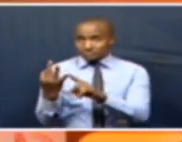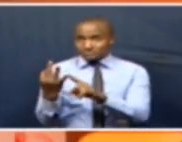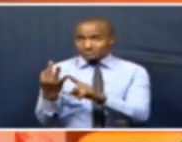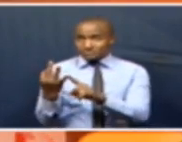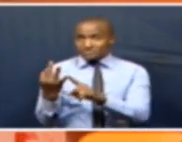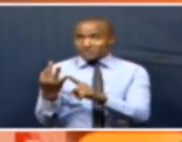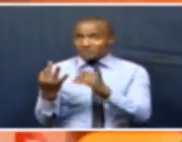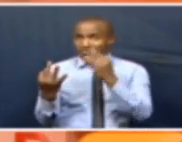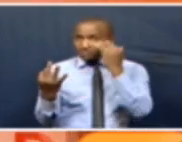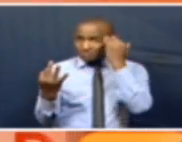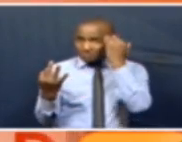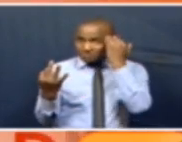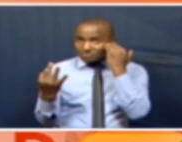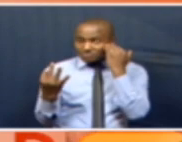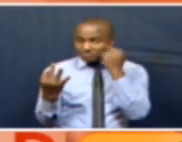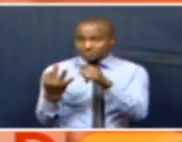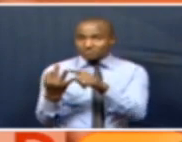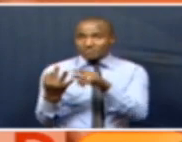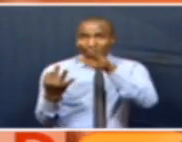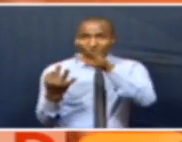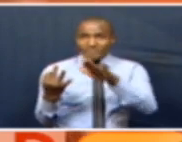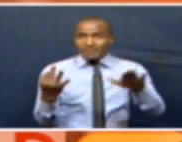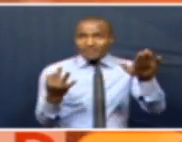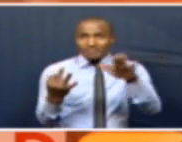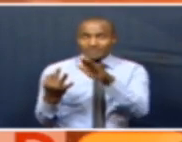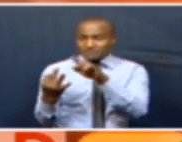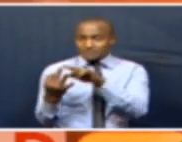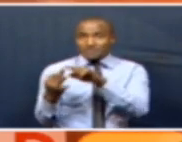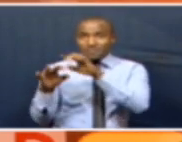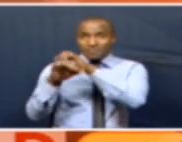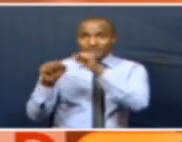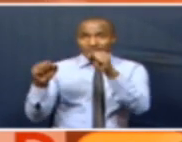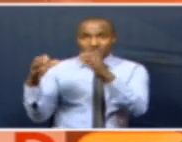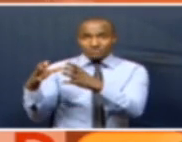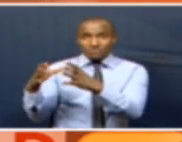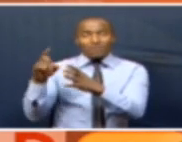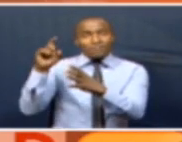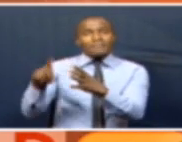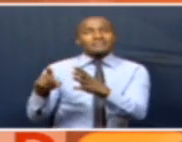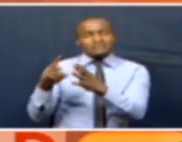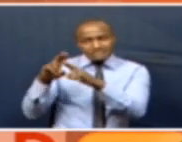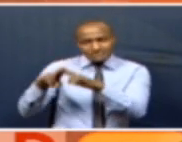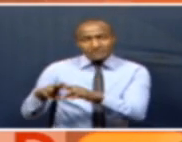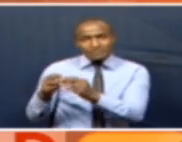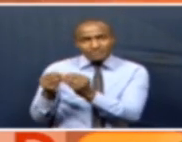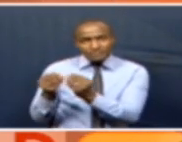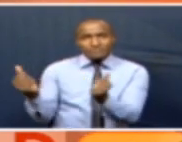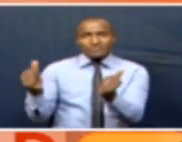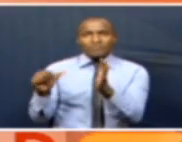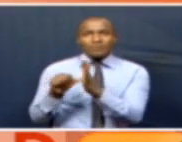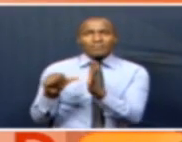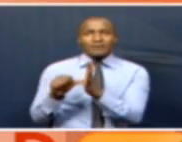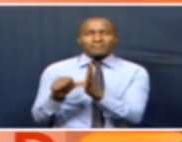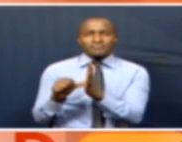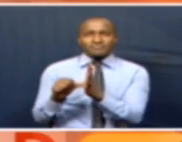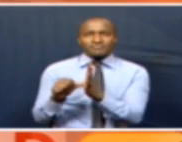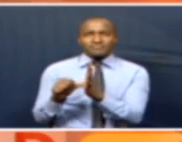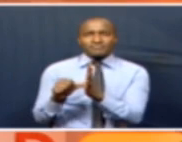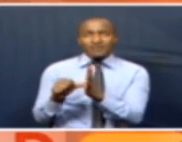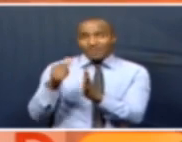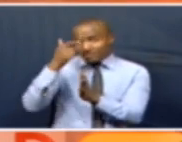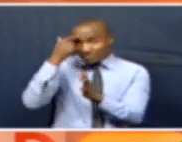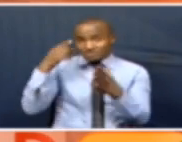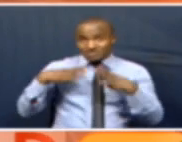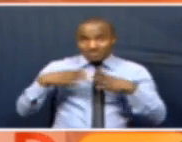down and remove any little problems they may have, because the monarchy